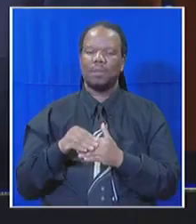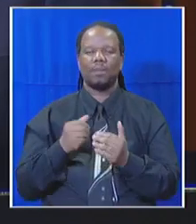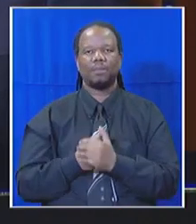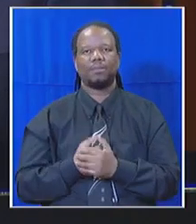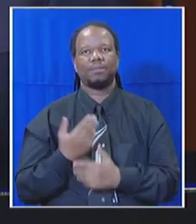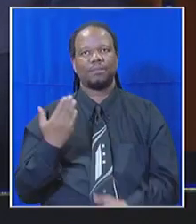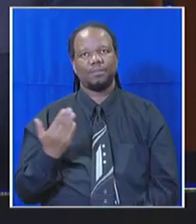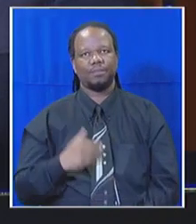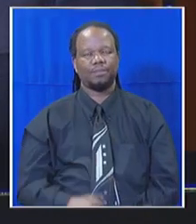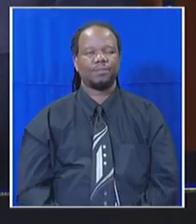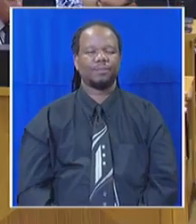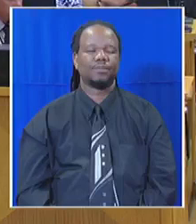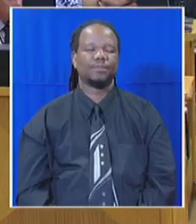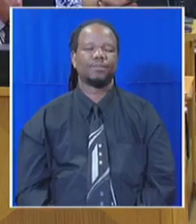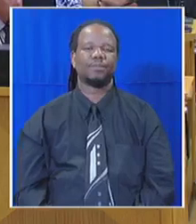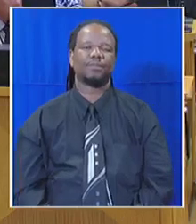Member.